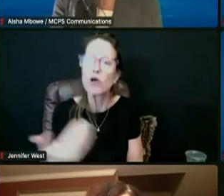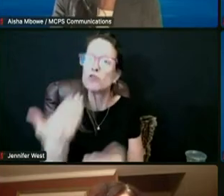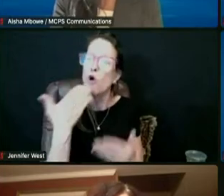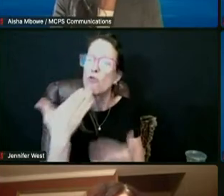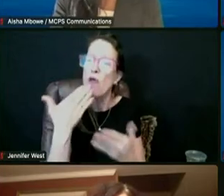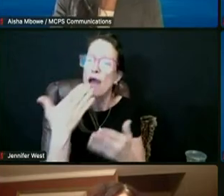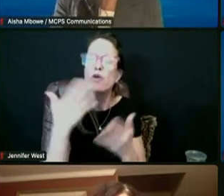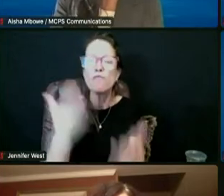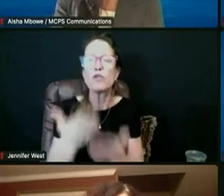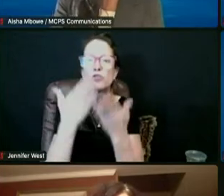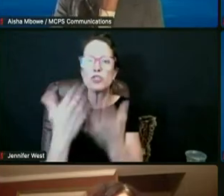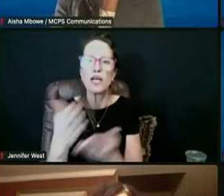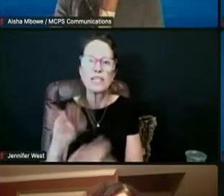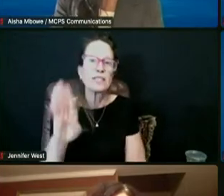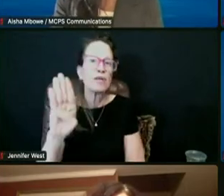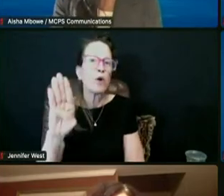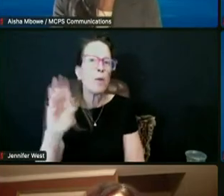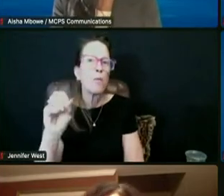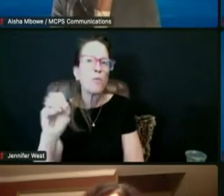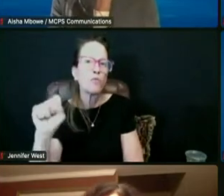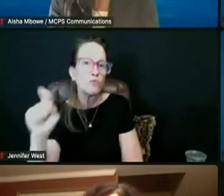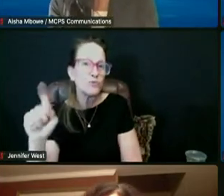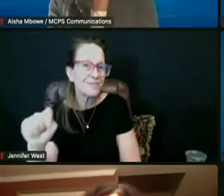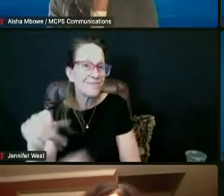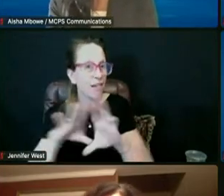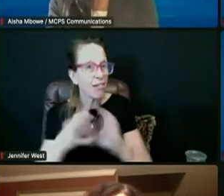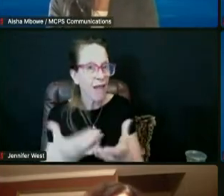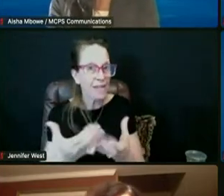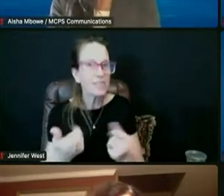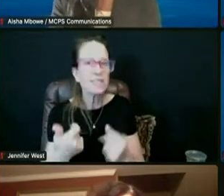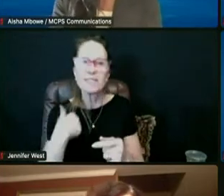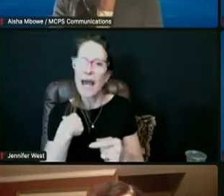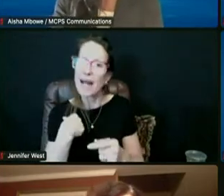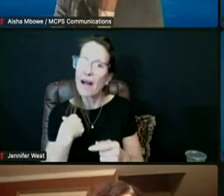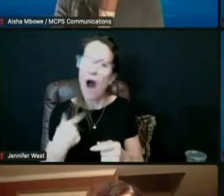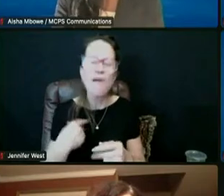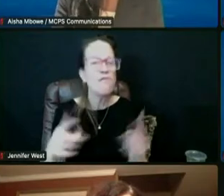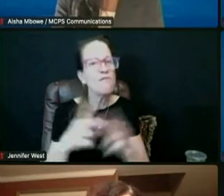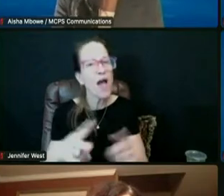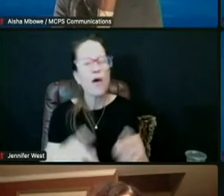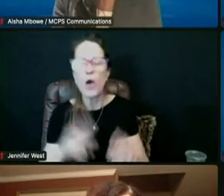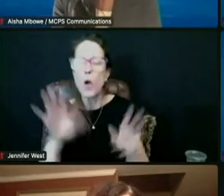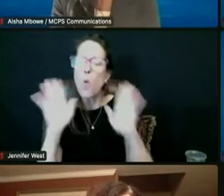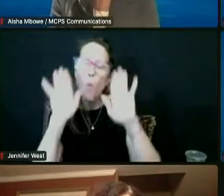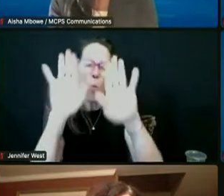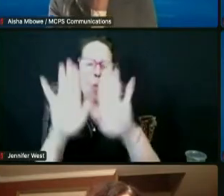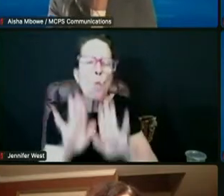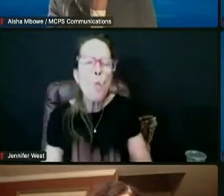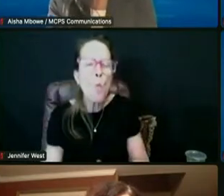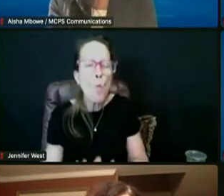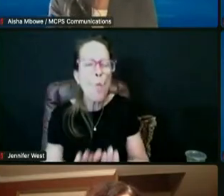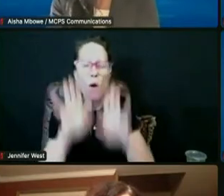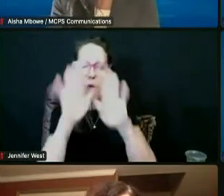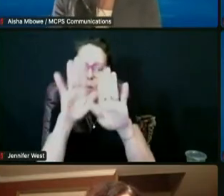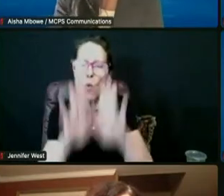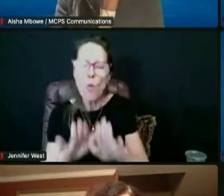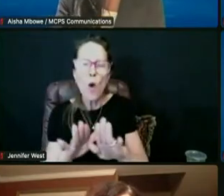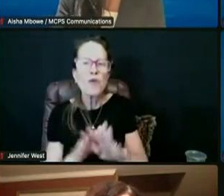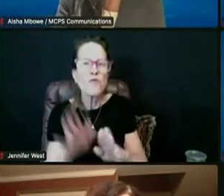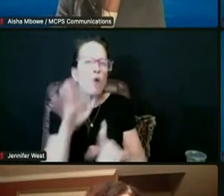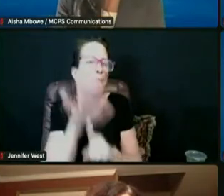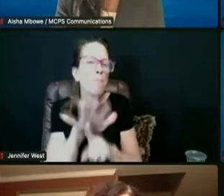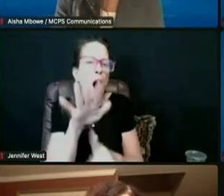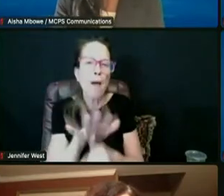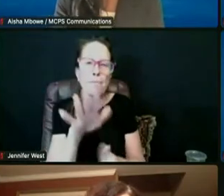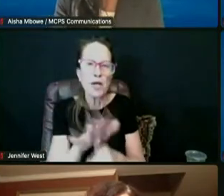I mean, the boost classes did get much rave review from our students, and we want to continue to be able to offer options.